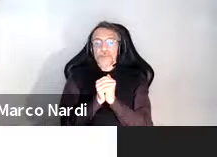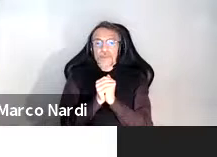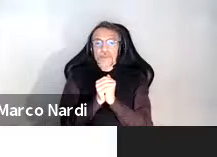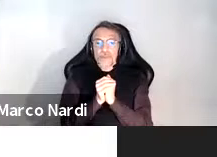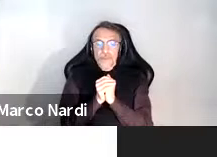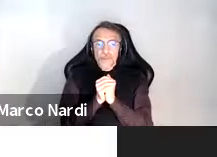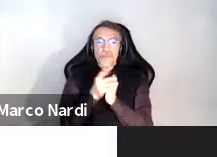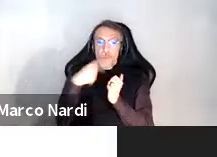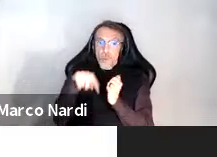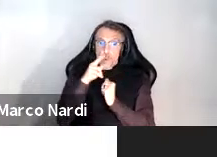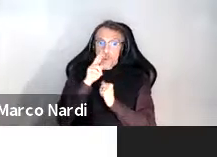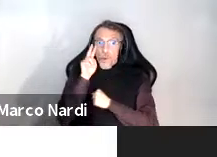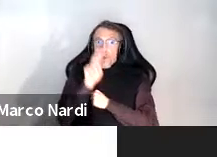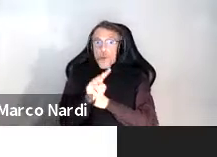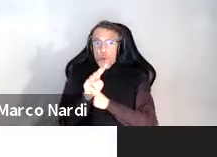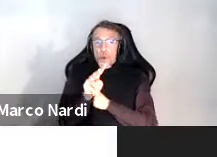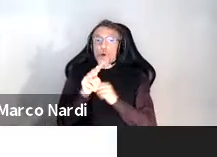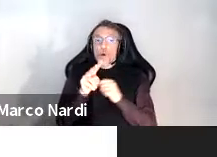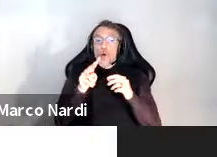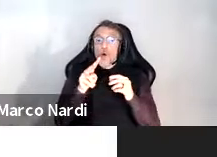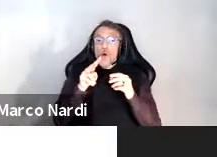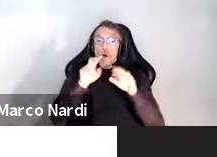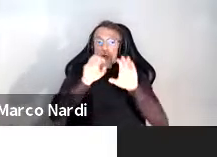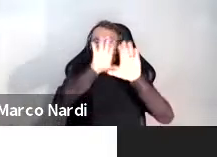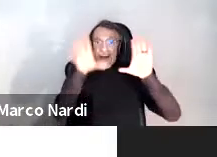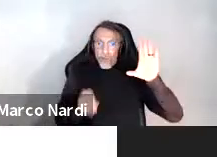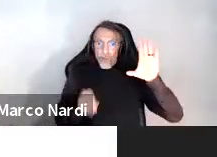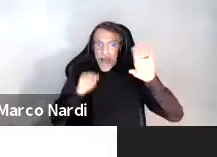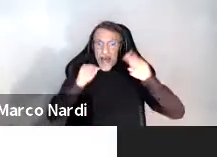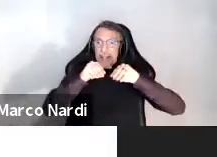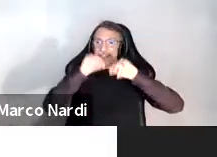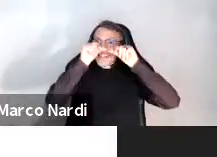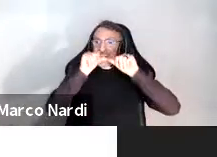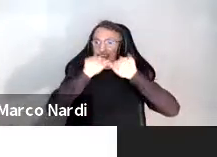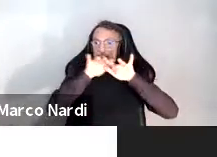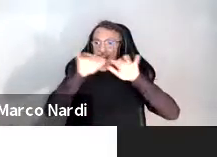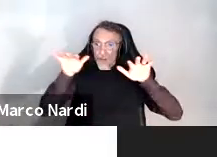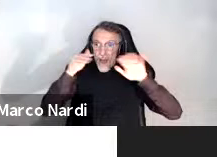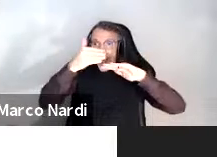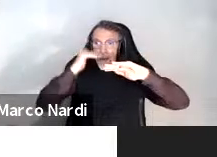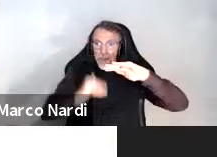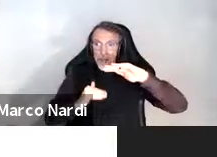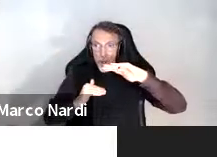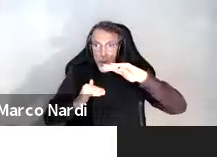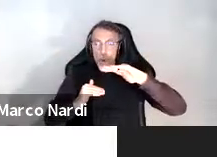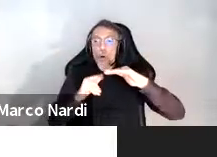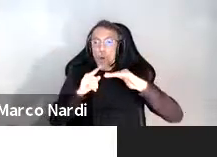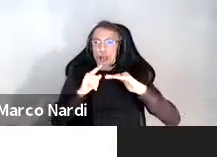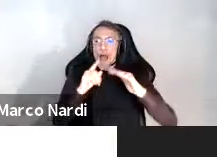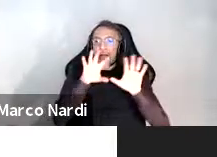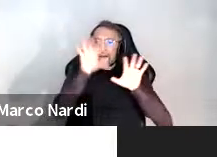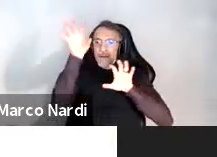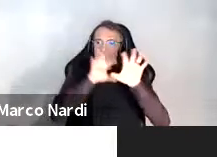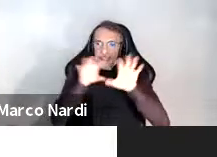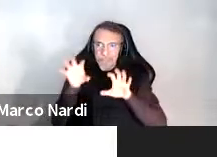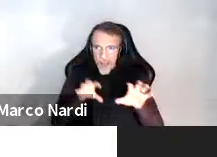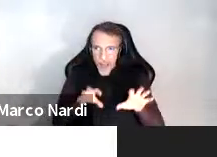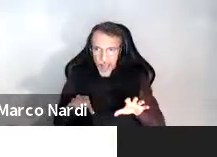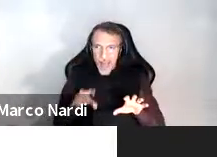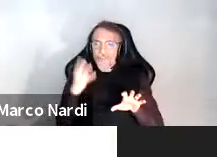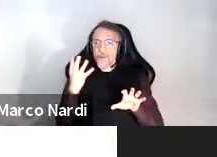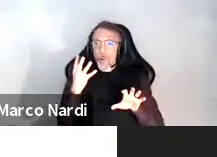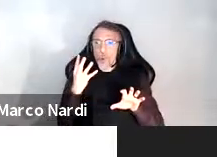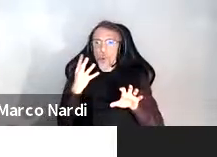when you want to look at the sub-Saharan African economies, and indeed the low-income countries, I have classified the impact in four